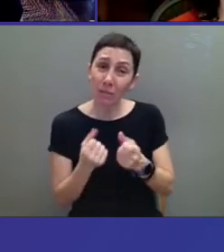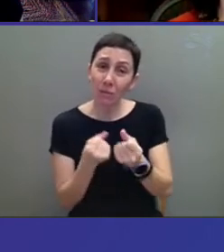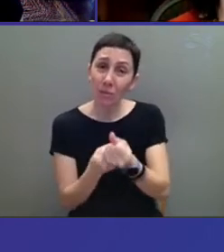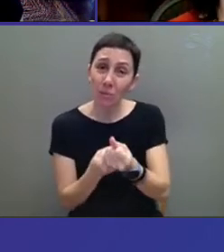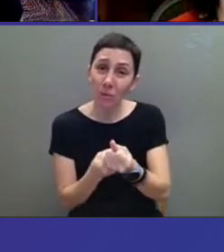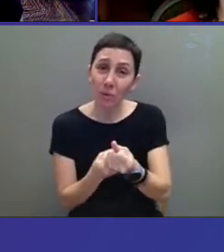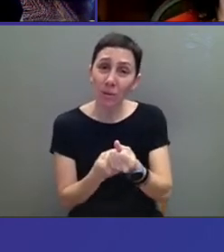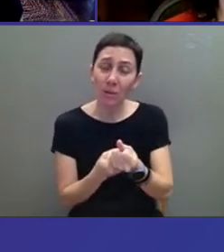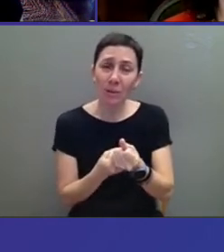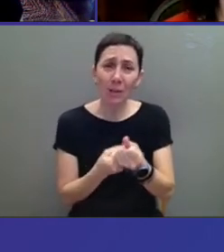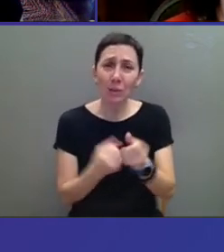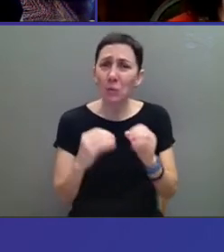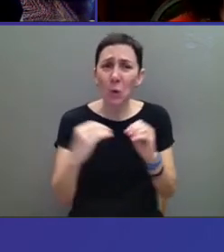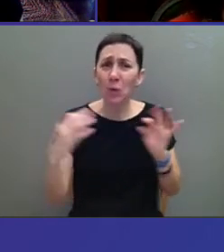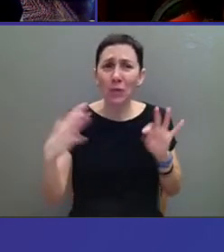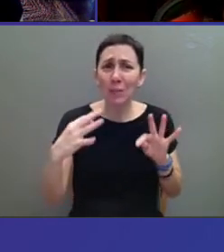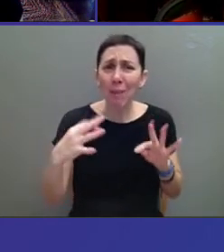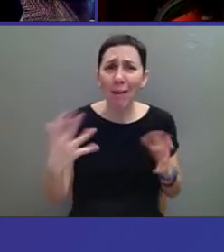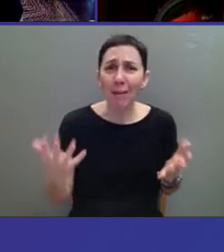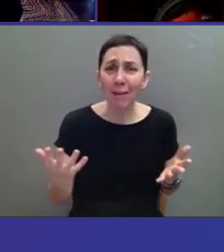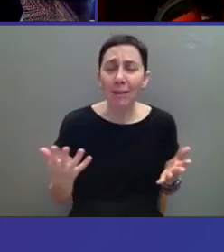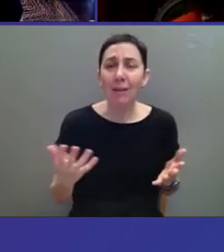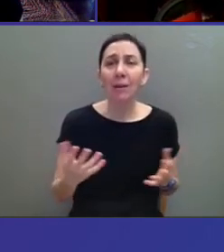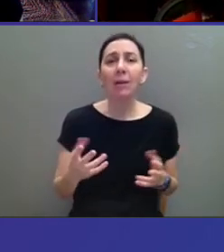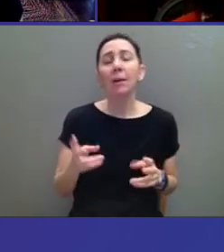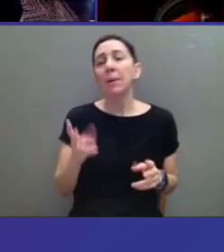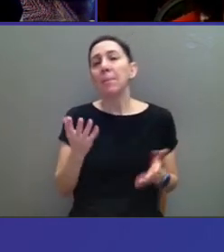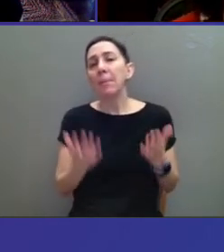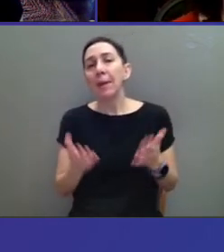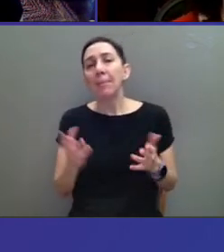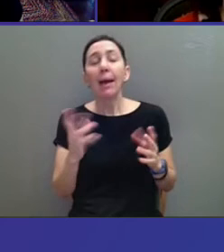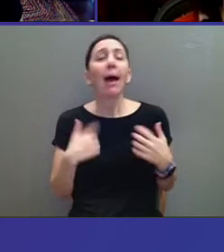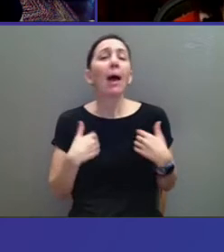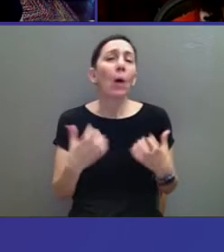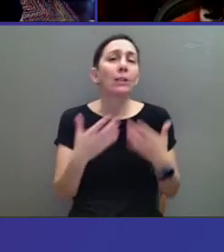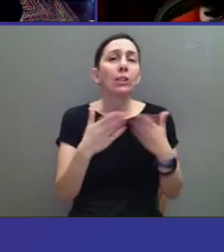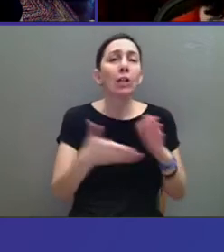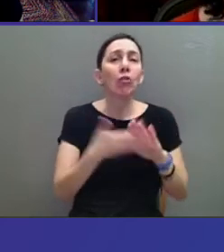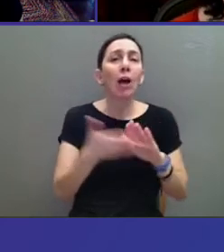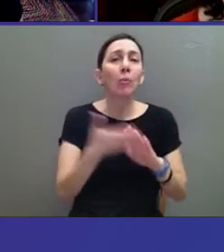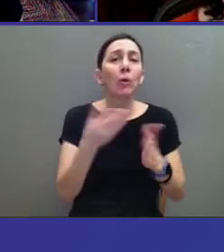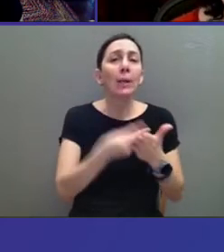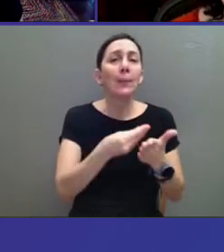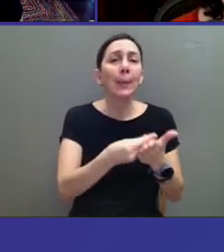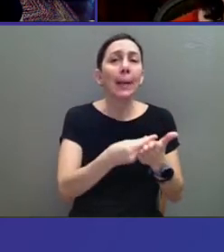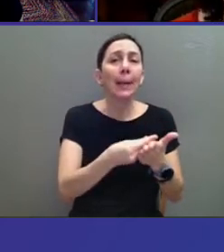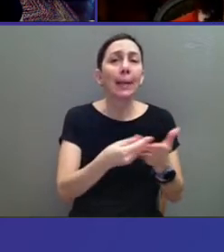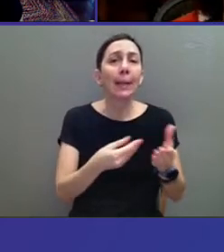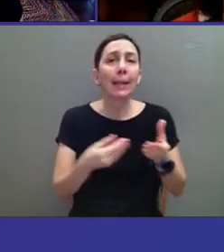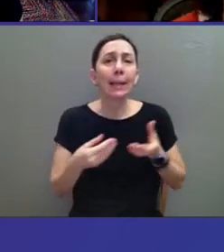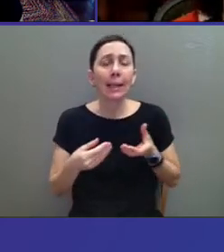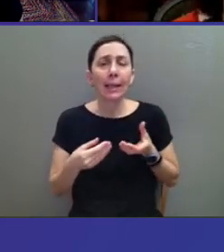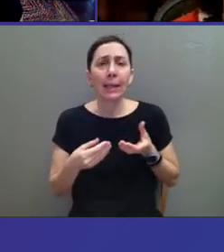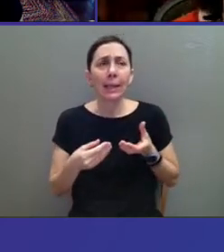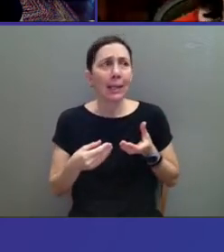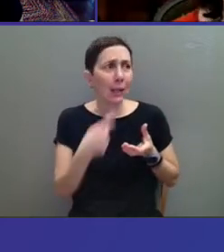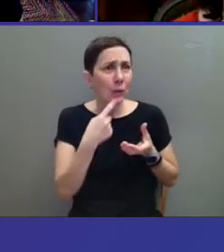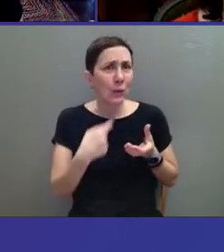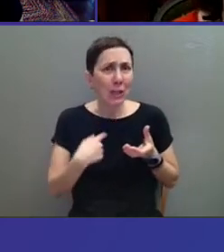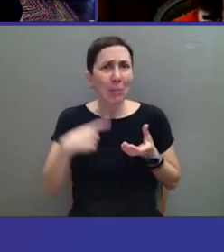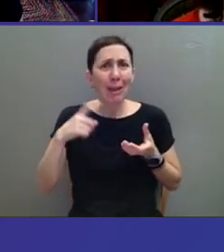Or folks are seeking general operating support and then find that they have to itemize